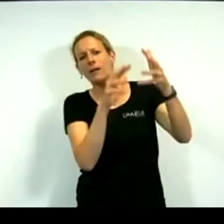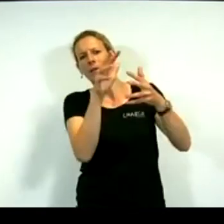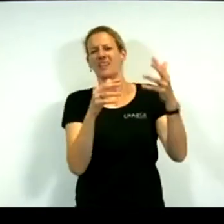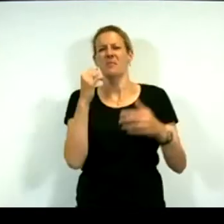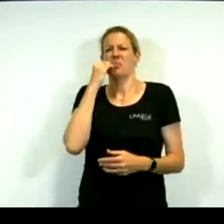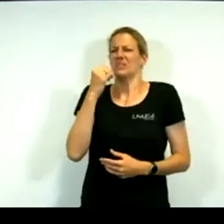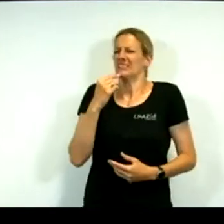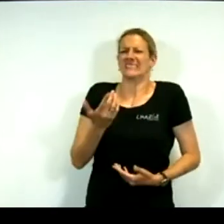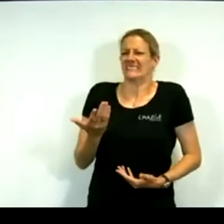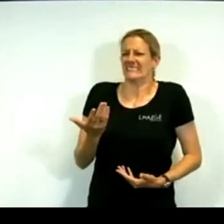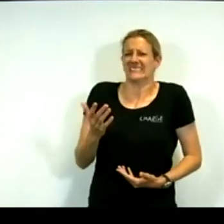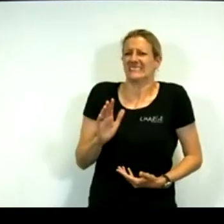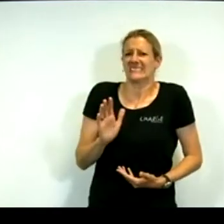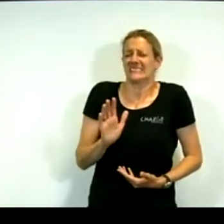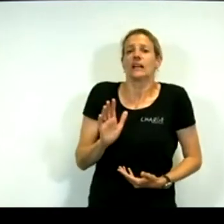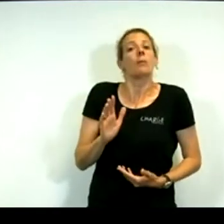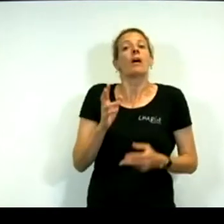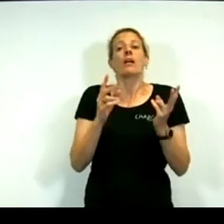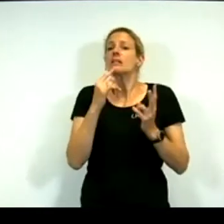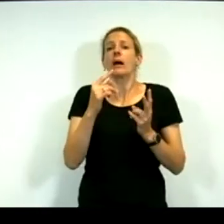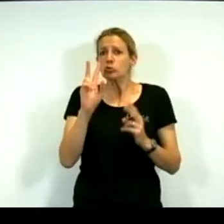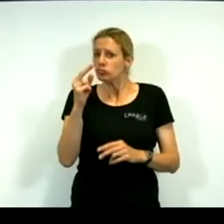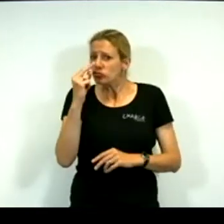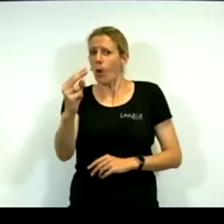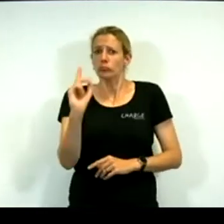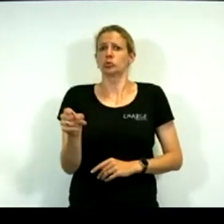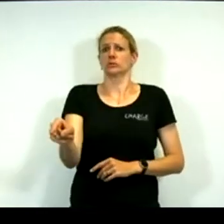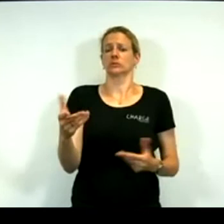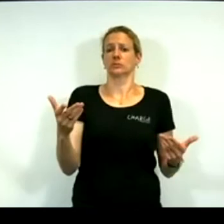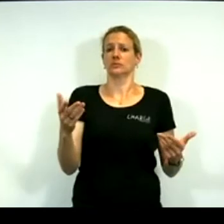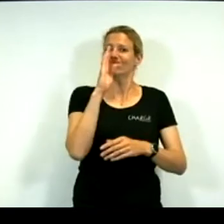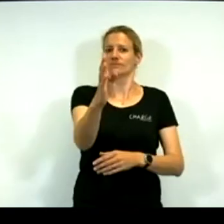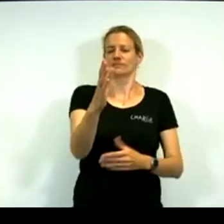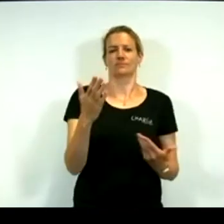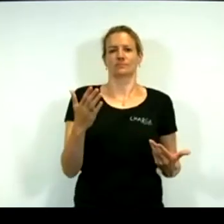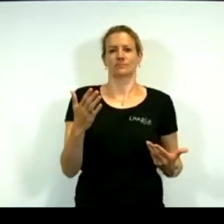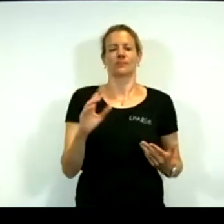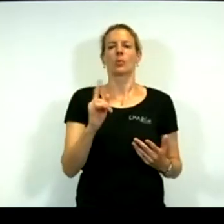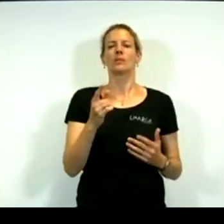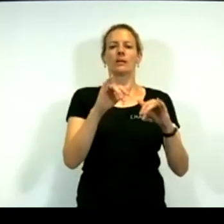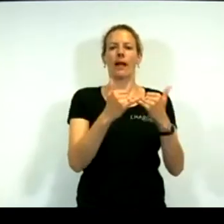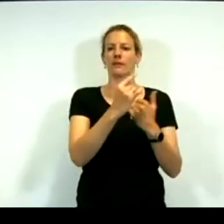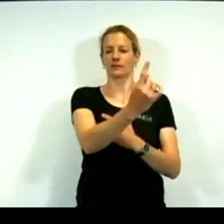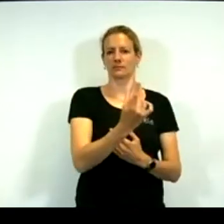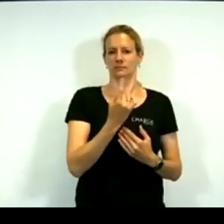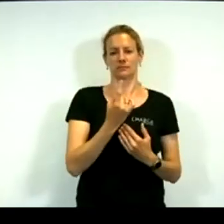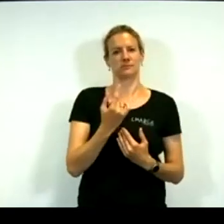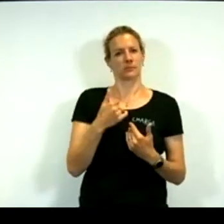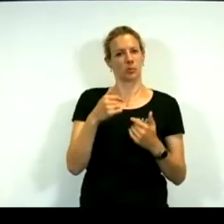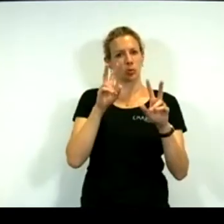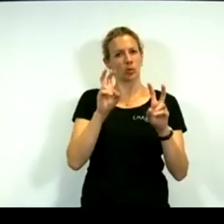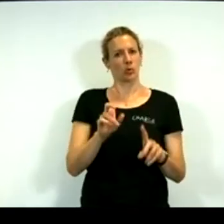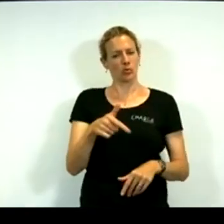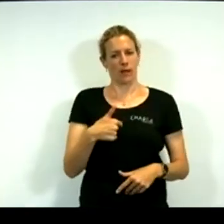must look. And they came for an assessment with me. And I said, she's seeing sign language